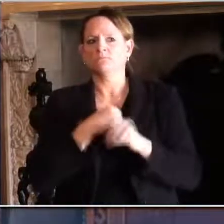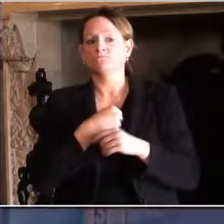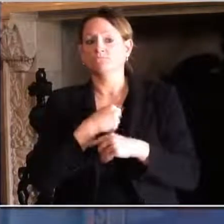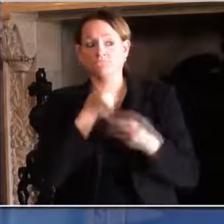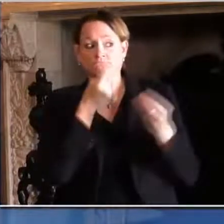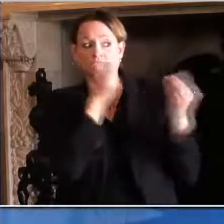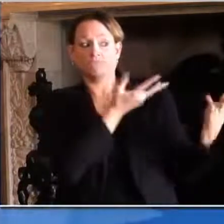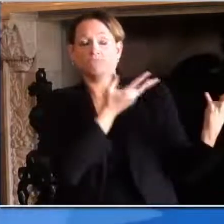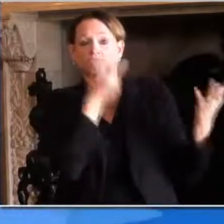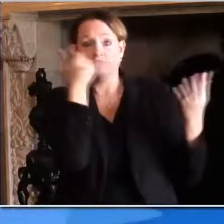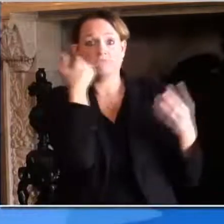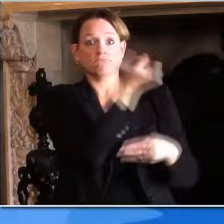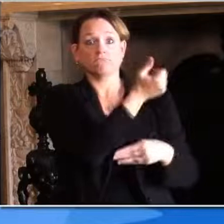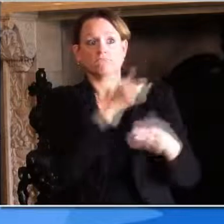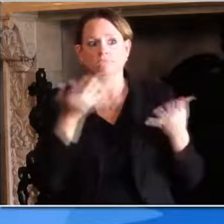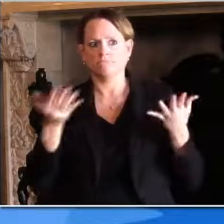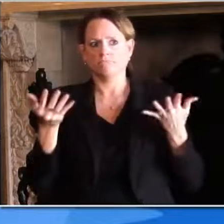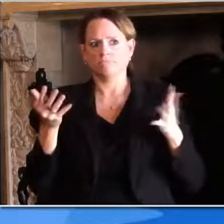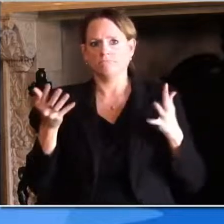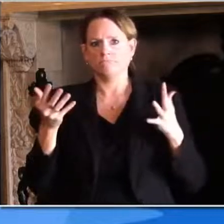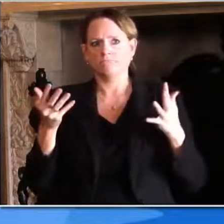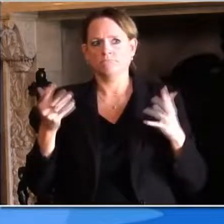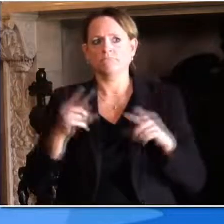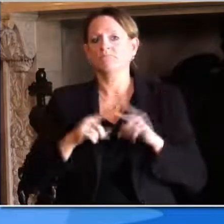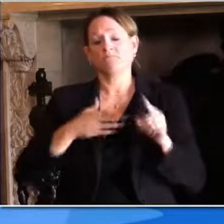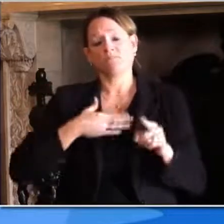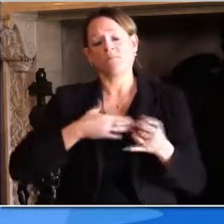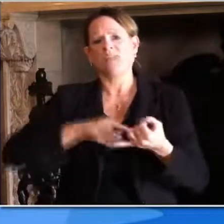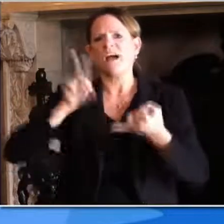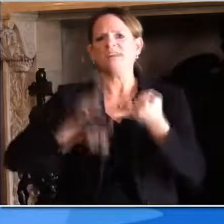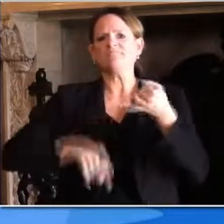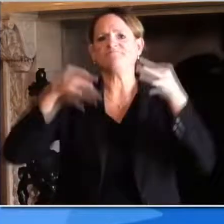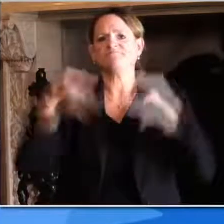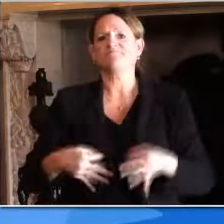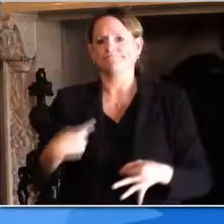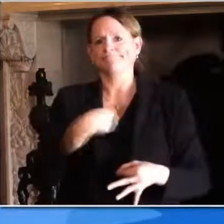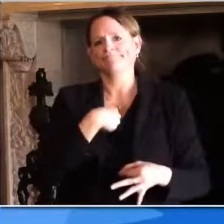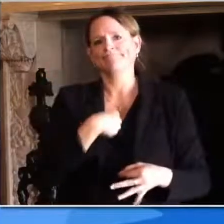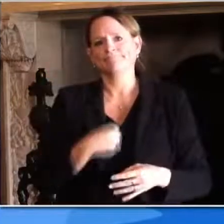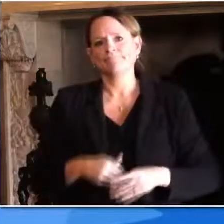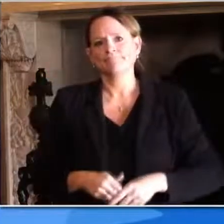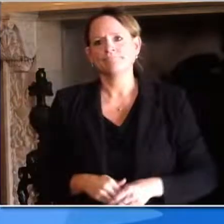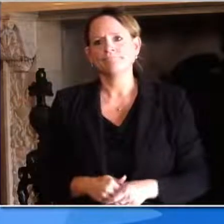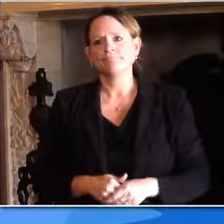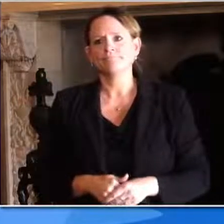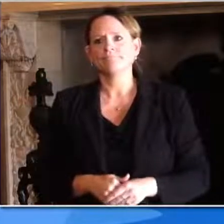Thank you, Lee. Now to Madeline Anderson from Fox 6 in Milwaukee. Madeline?